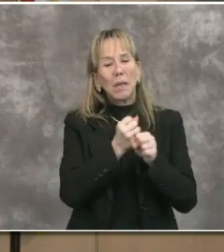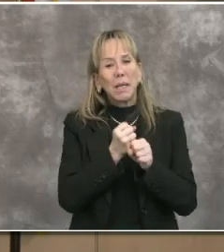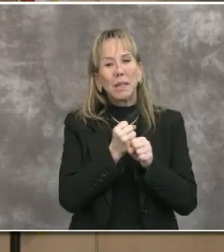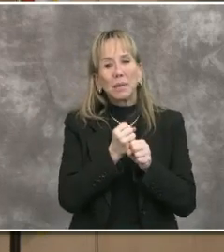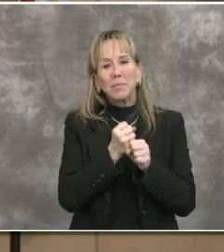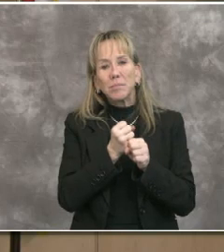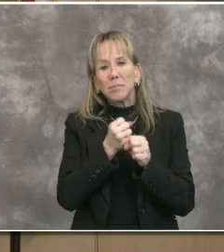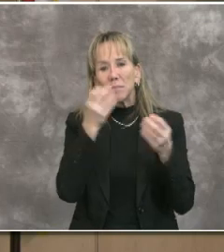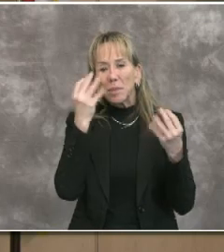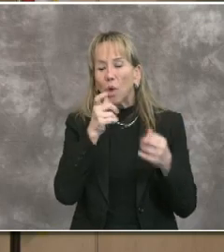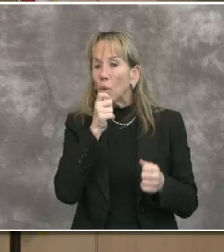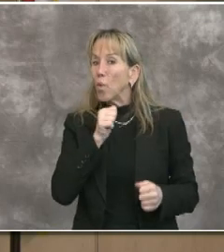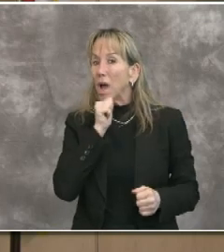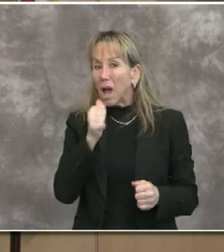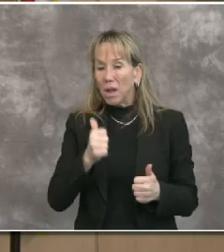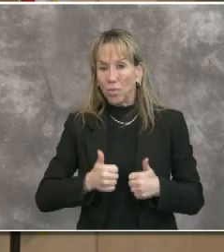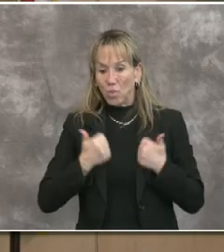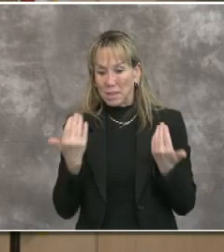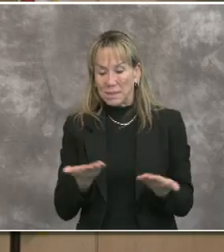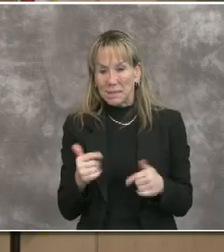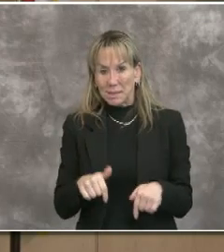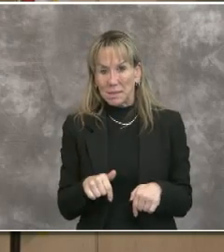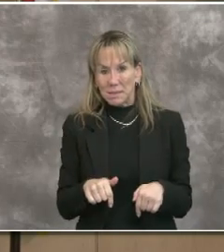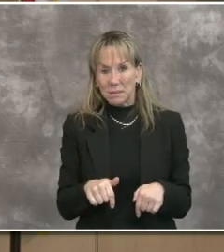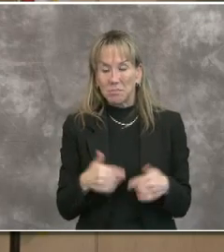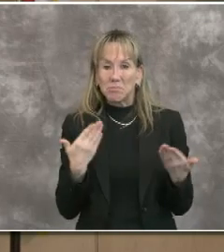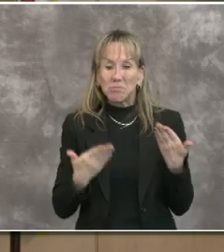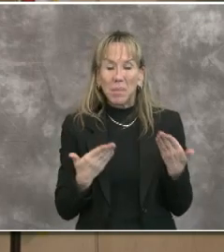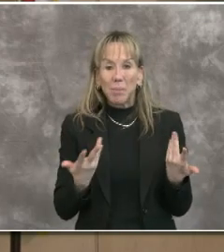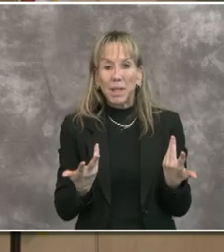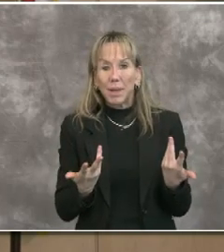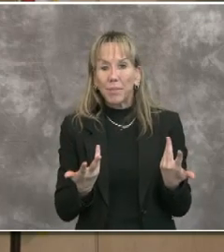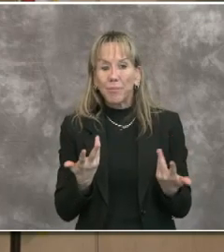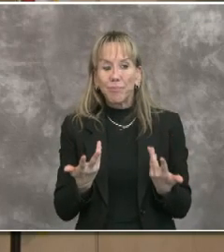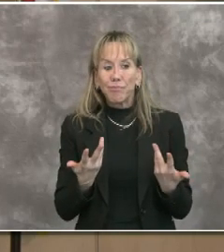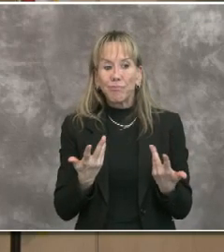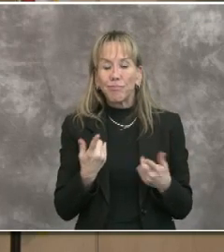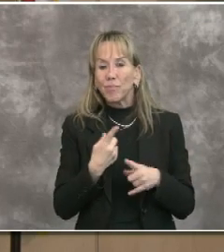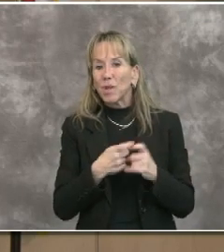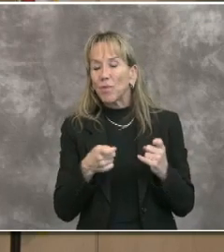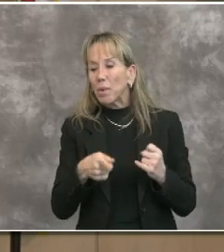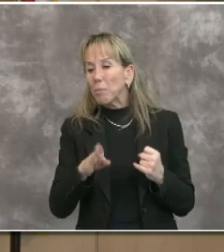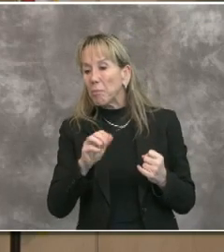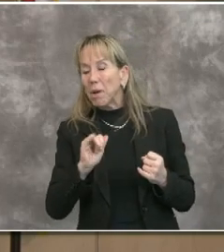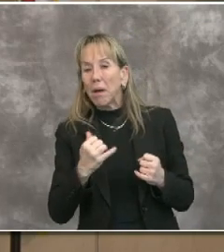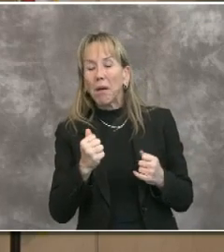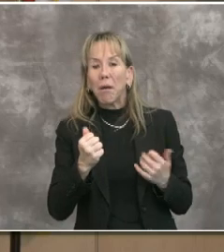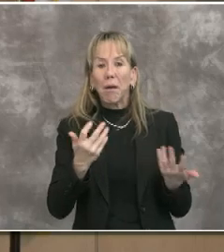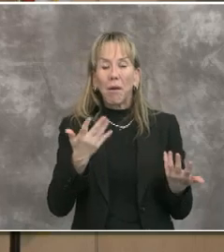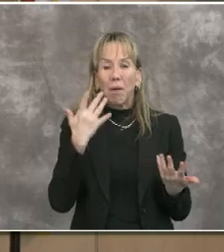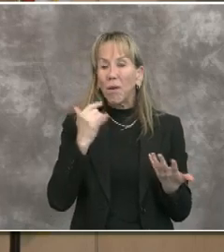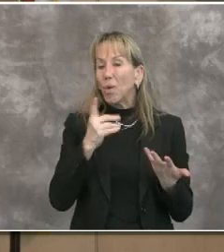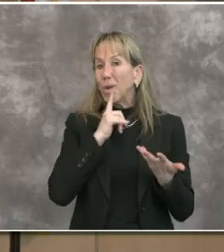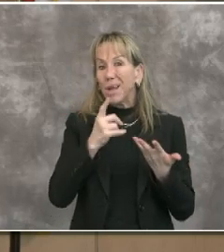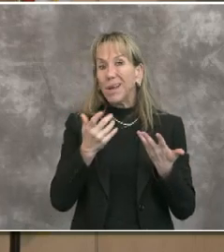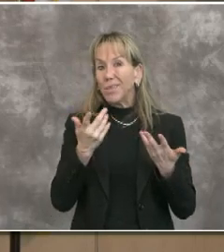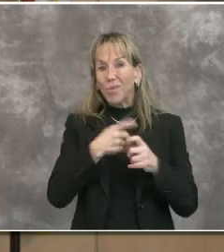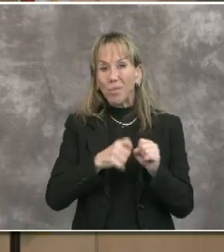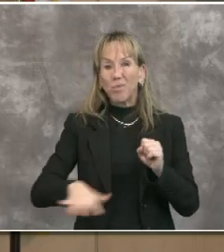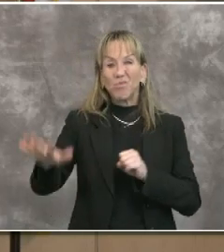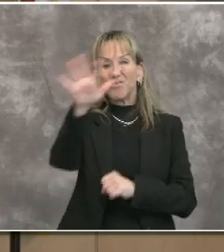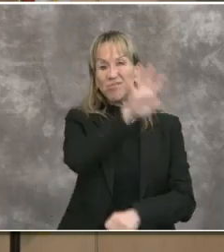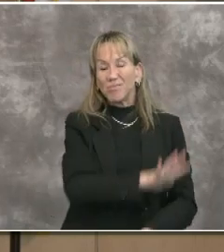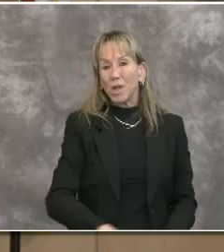cases who are non-residents. They may be non-residents from northern Baja California. They may be non-residents, frankly, from all